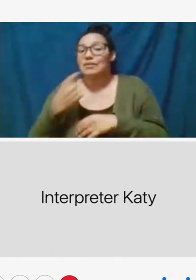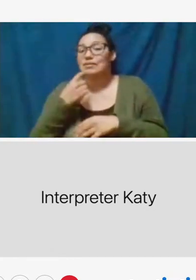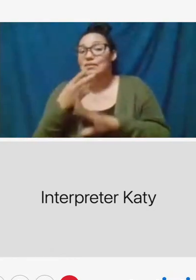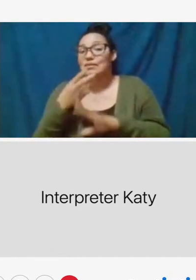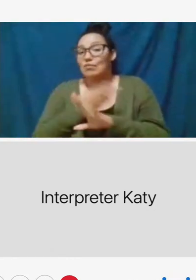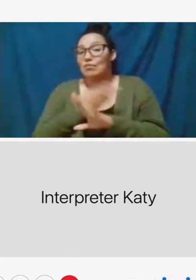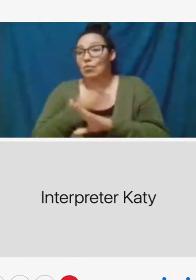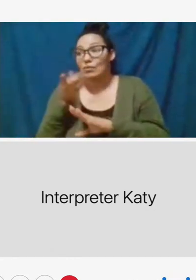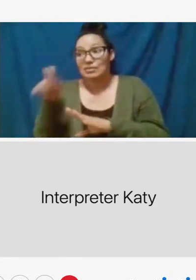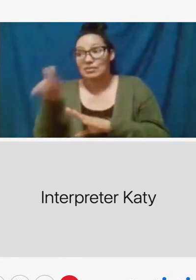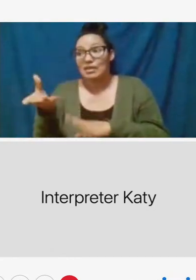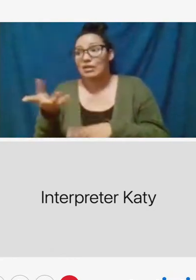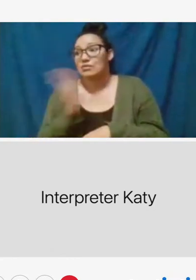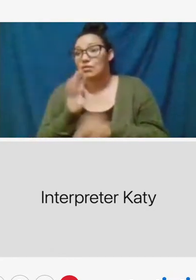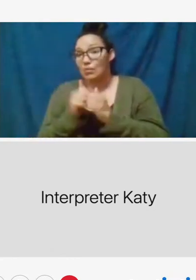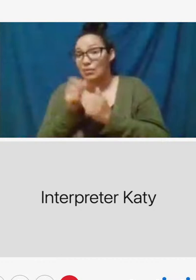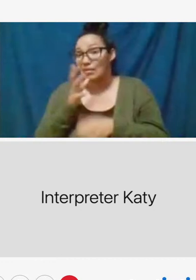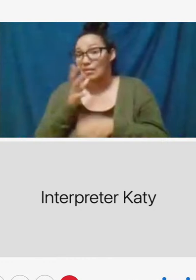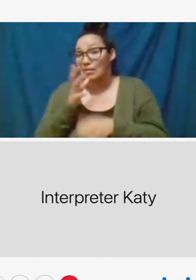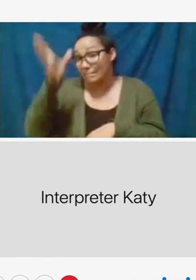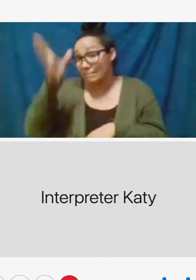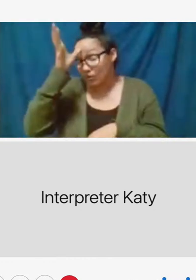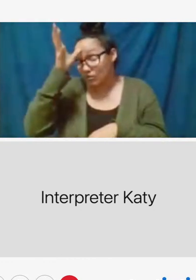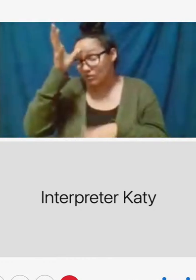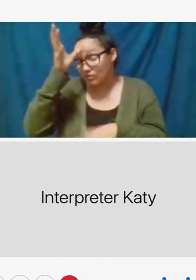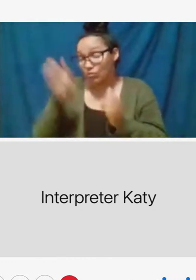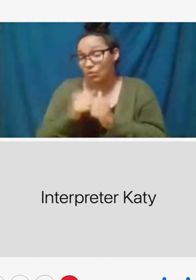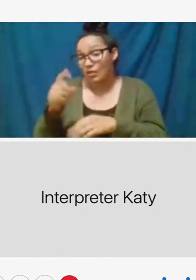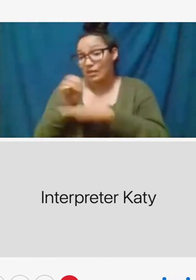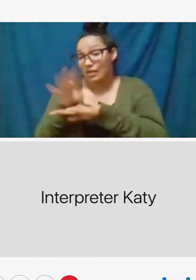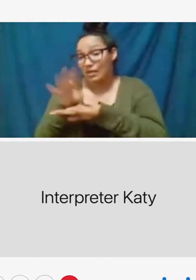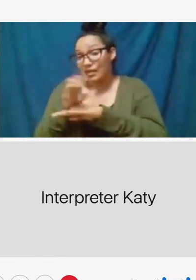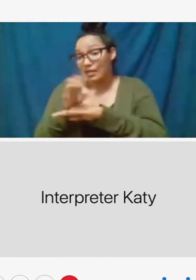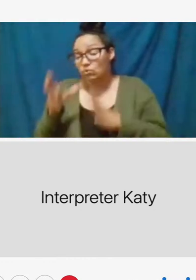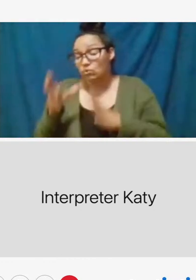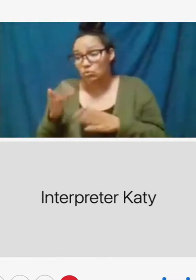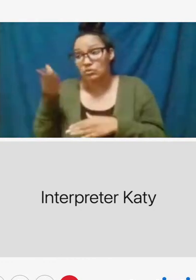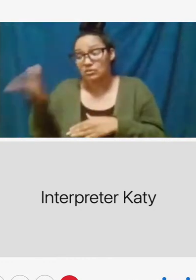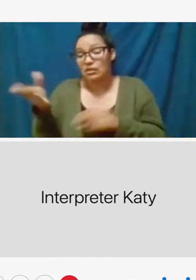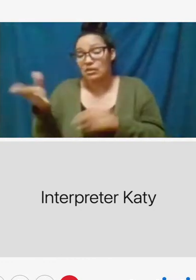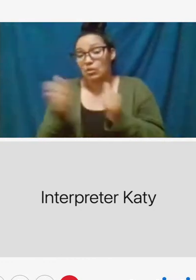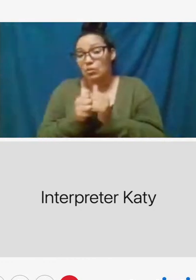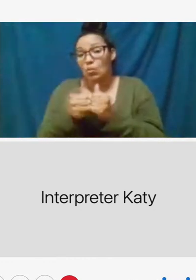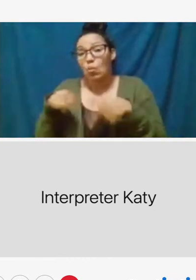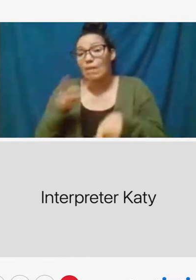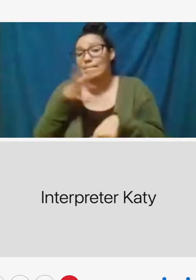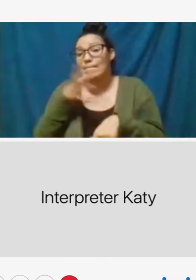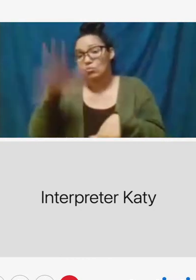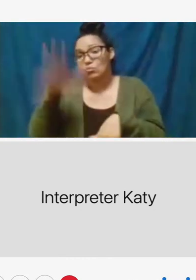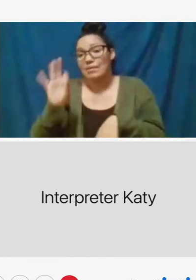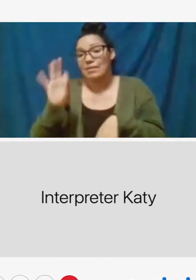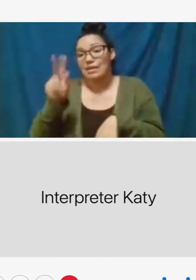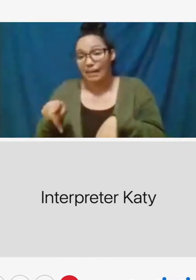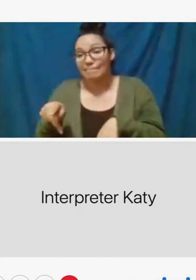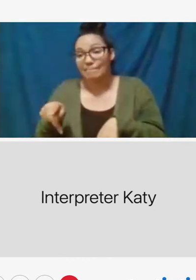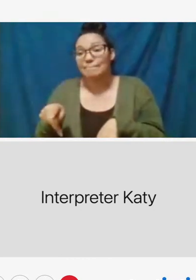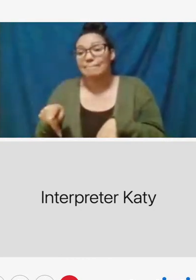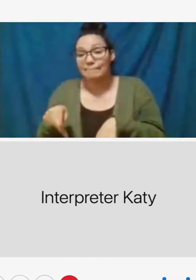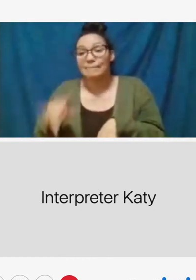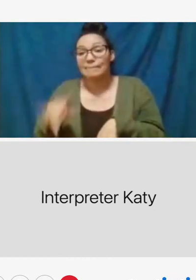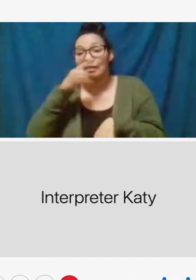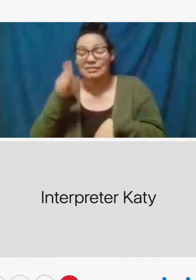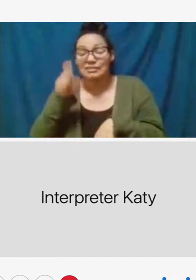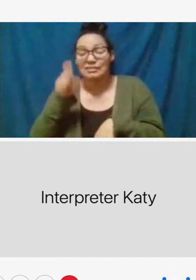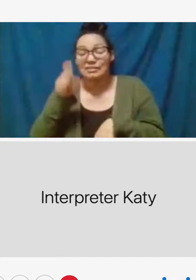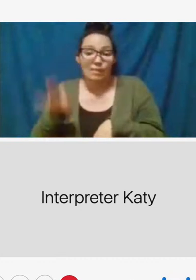parents with uh one of our counselors was out there and the while the parents were picking up some of their kids some parents did pick up their kids this see that evening that